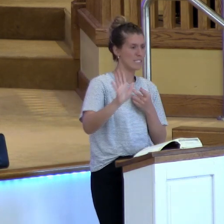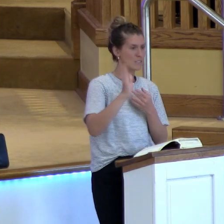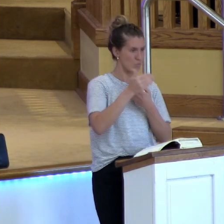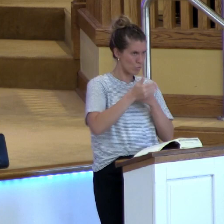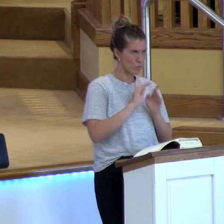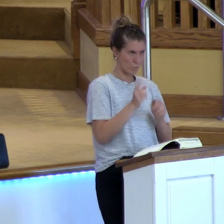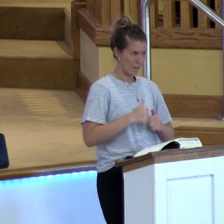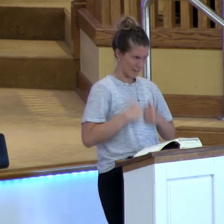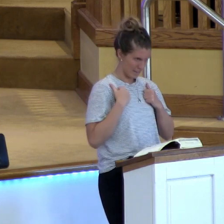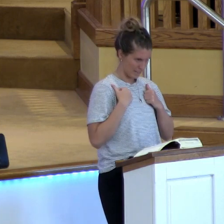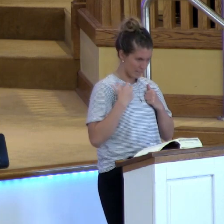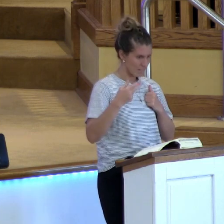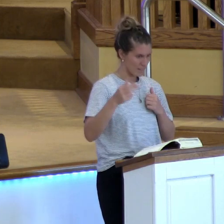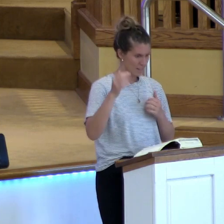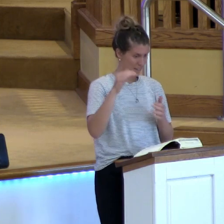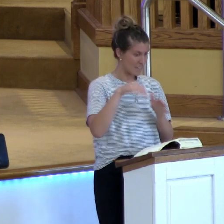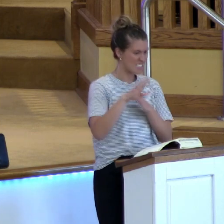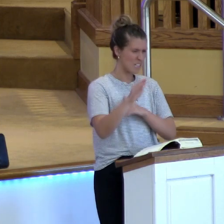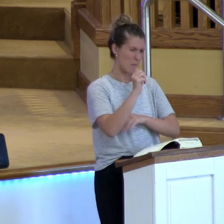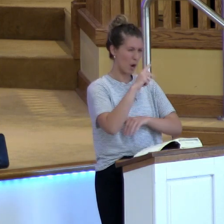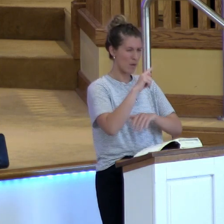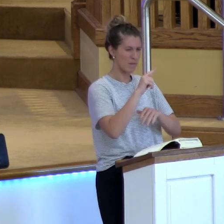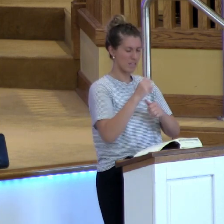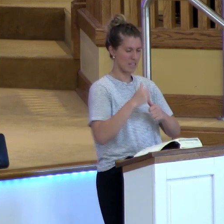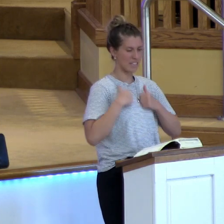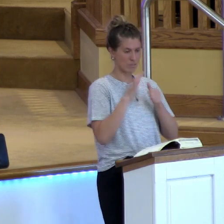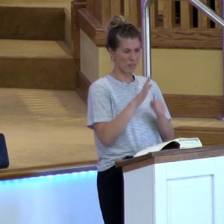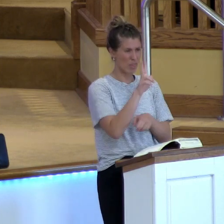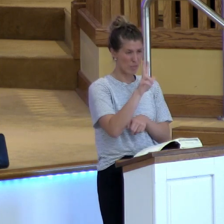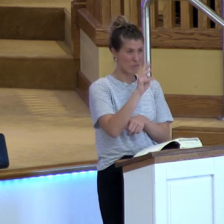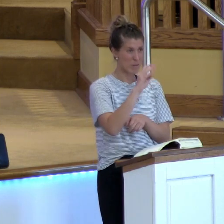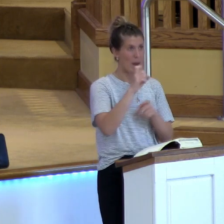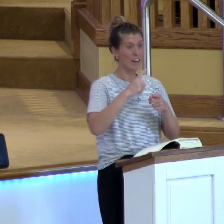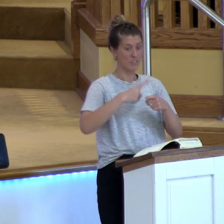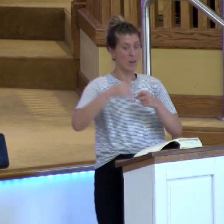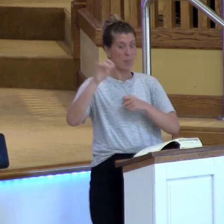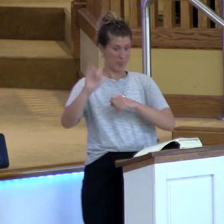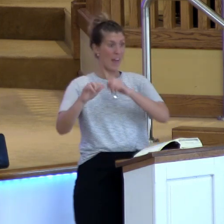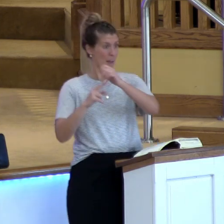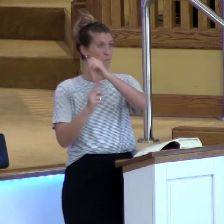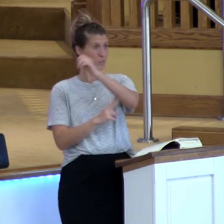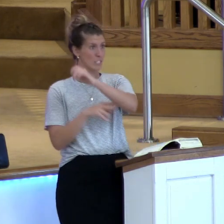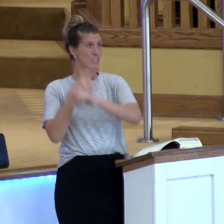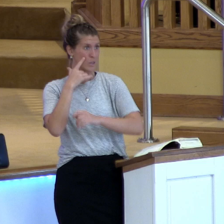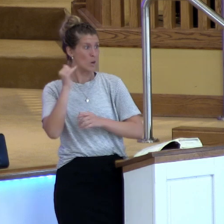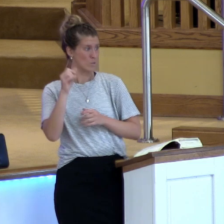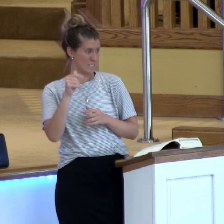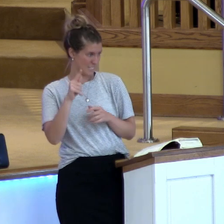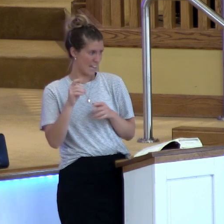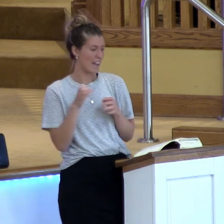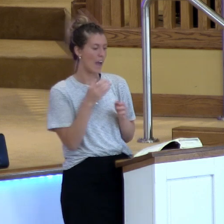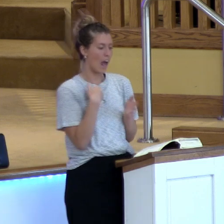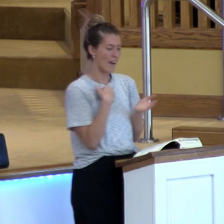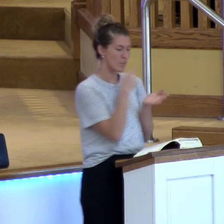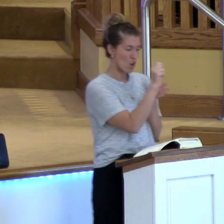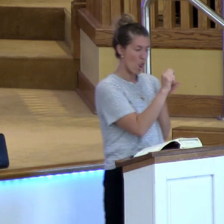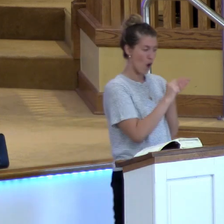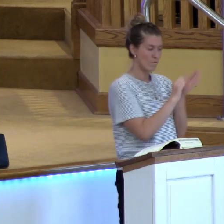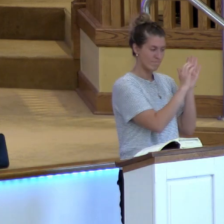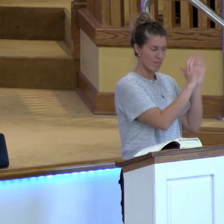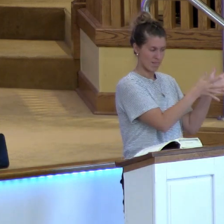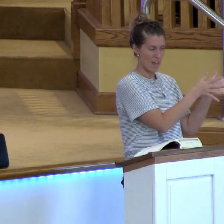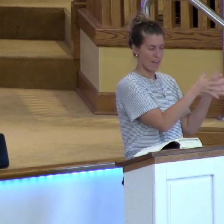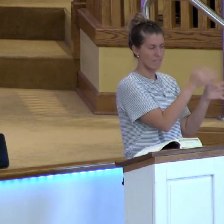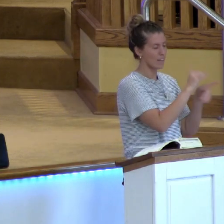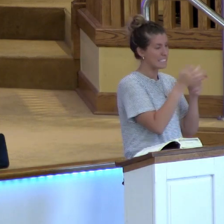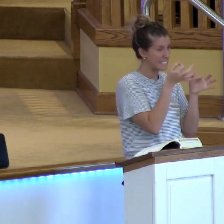room at his apartment. He lived approximately 3 miles away from where Golden Gate Bridge was. And there was a note that was left behind